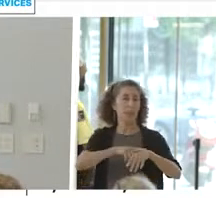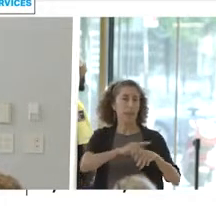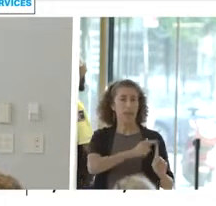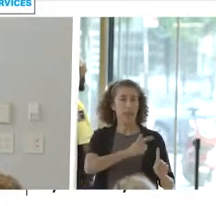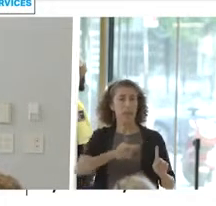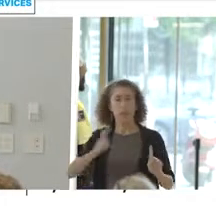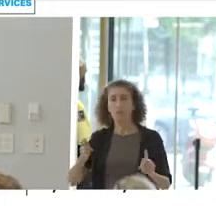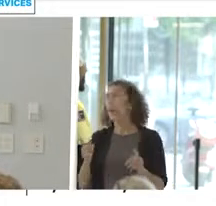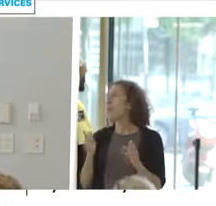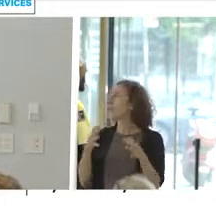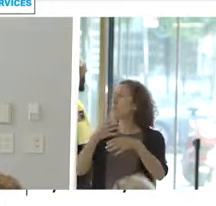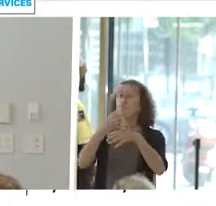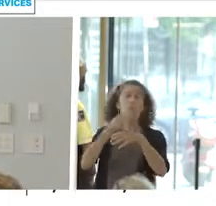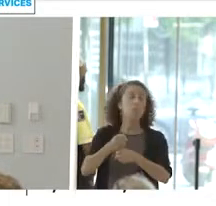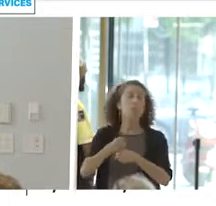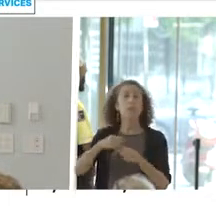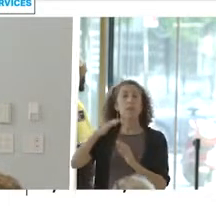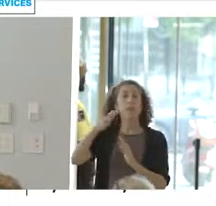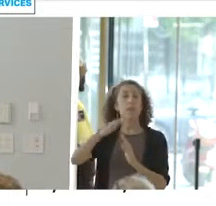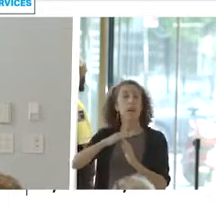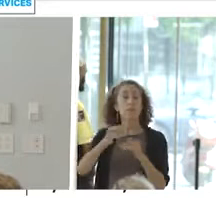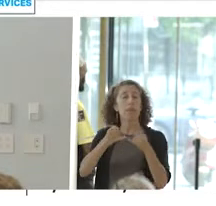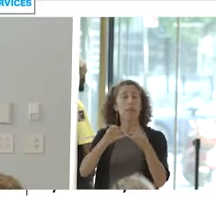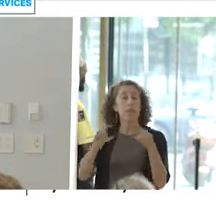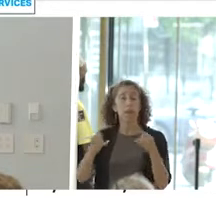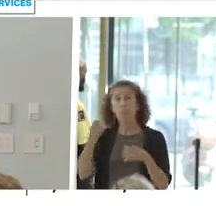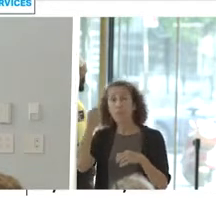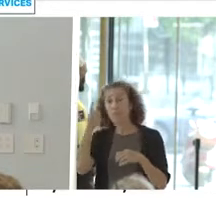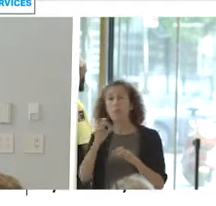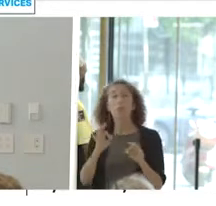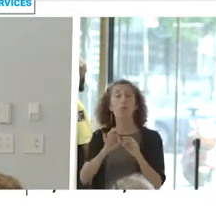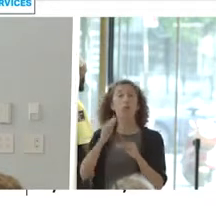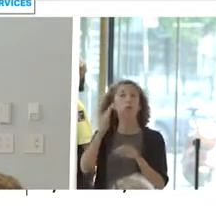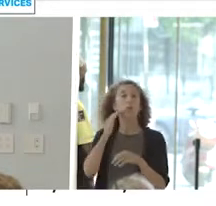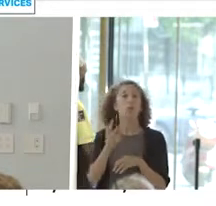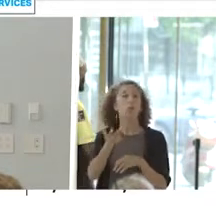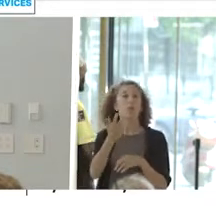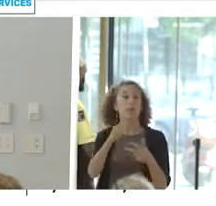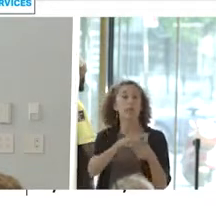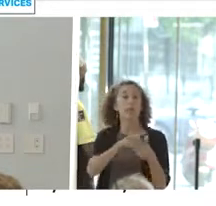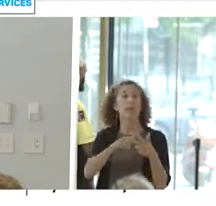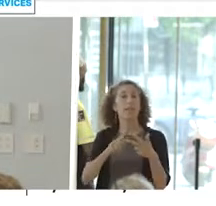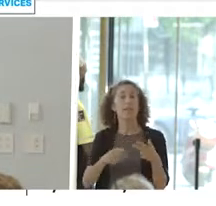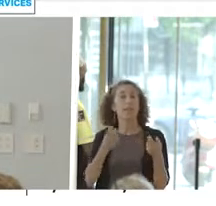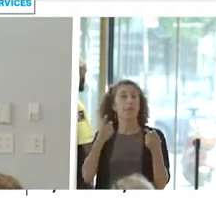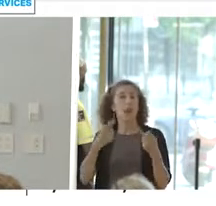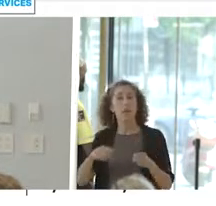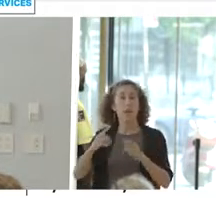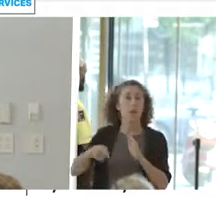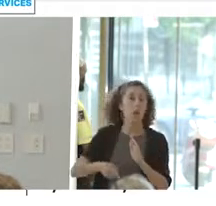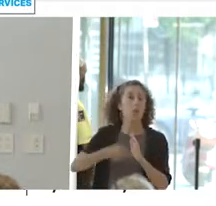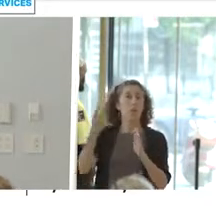top line, understanding that we have three things going on at once. But this began over a year ago.